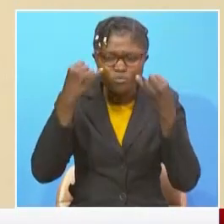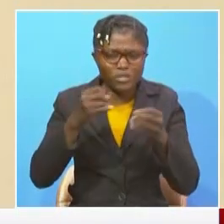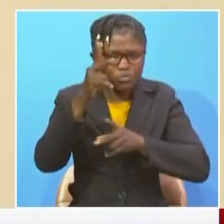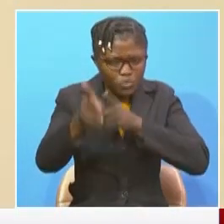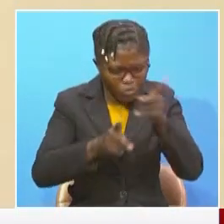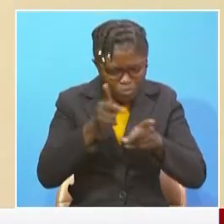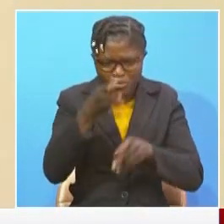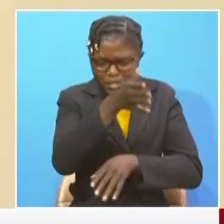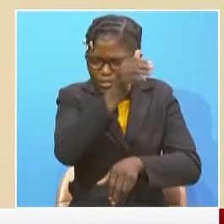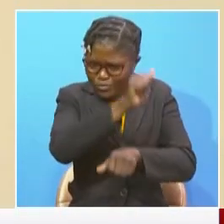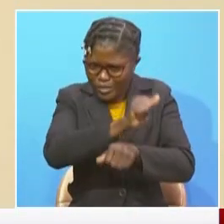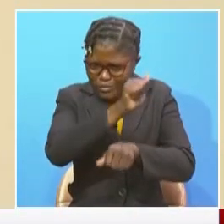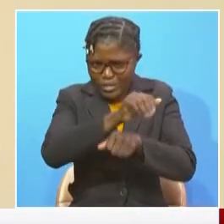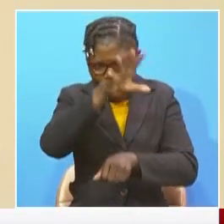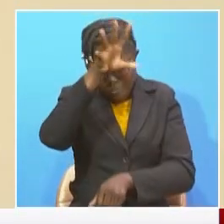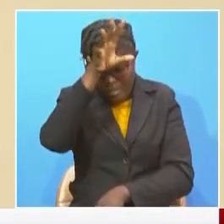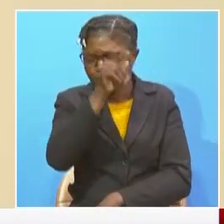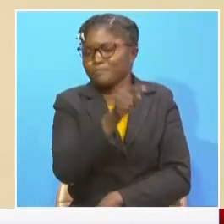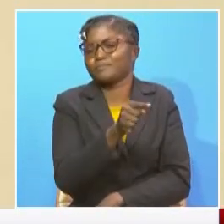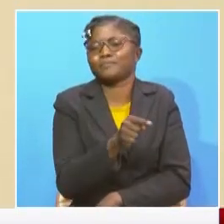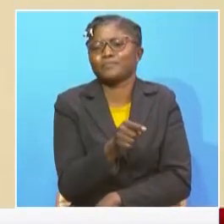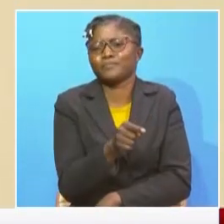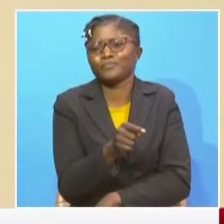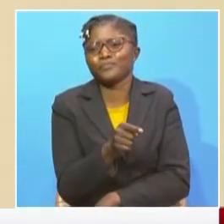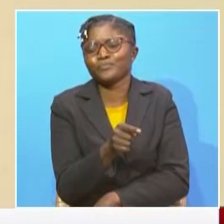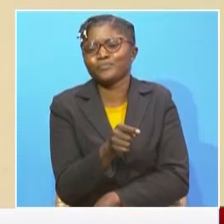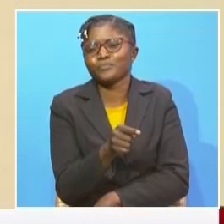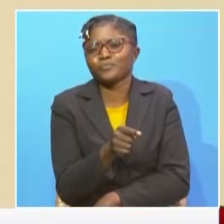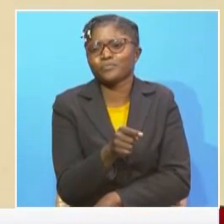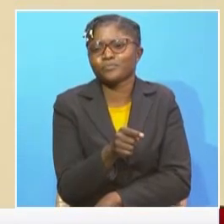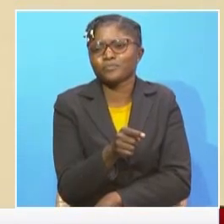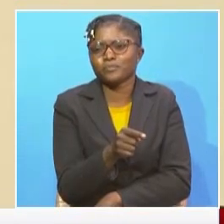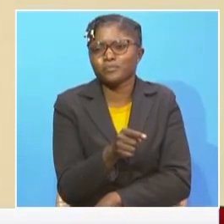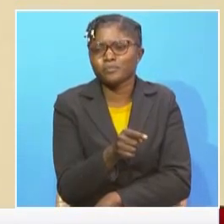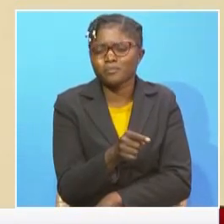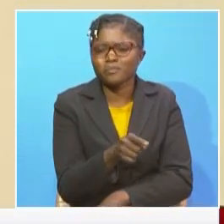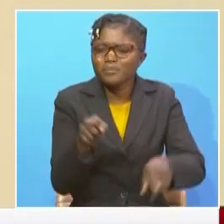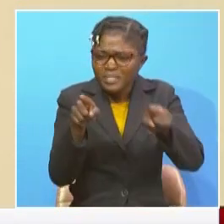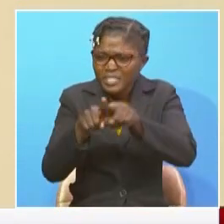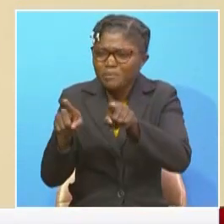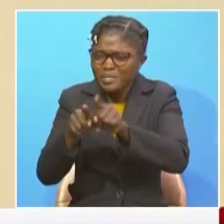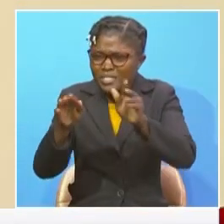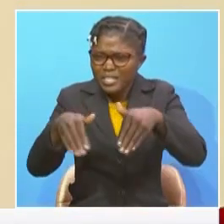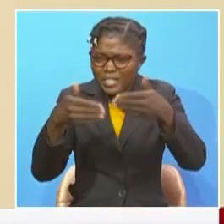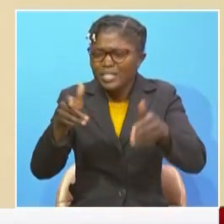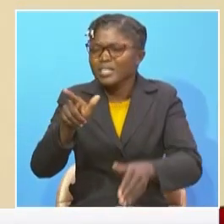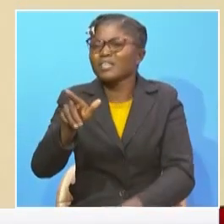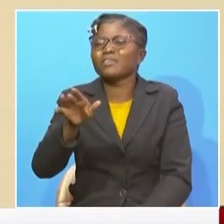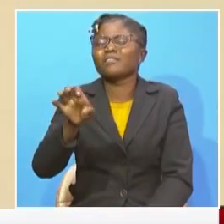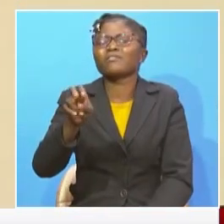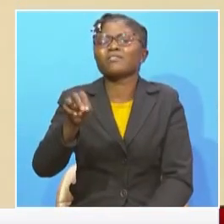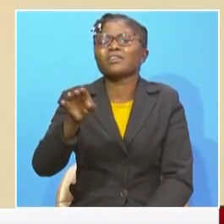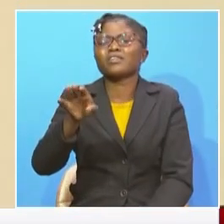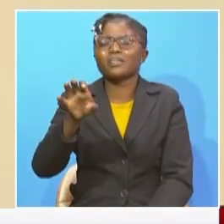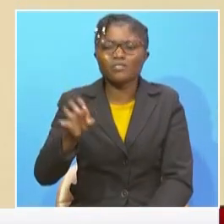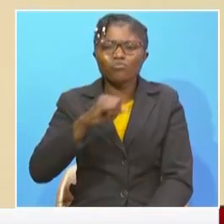people to be miners. Mm. And so, also the artisanal licenses, there's been no